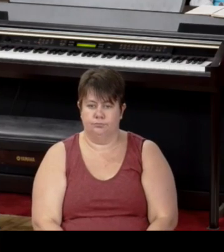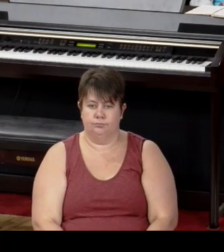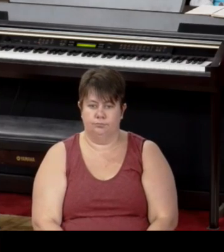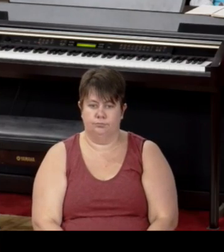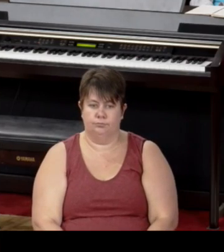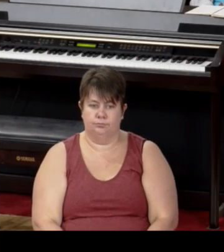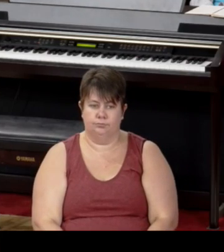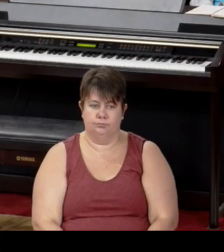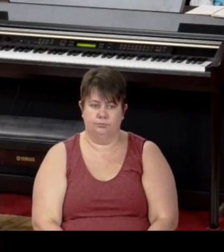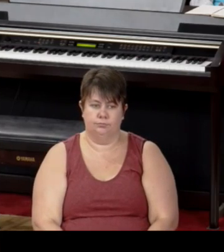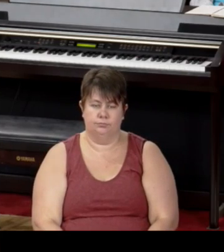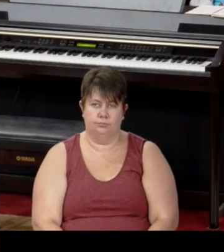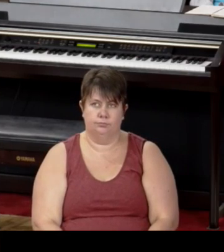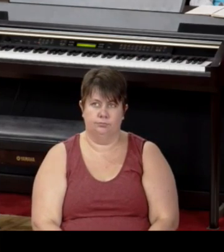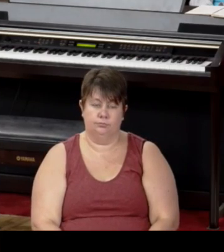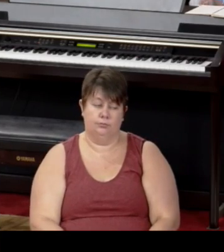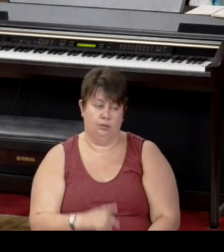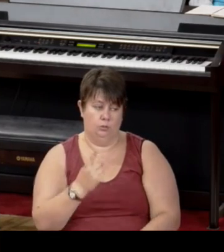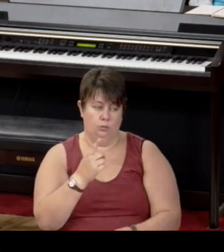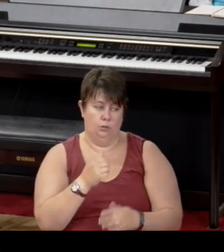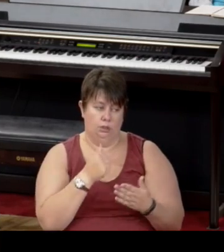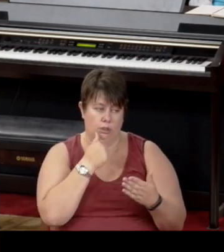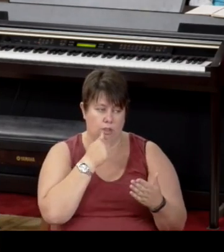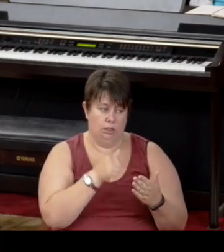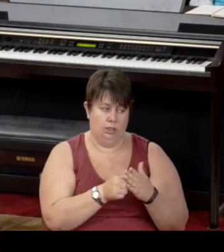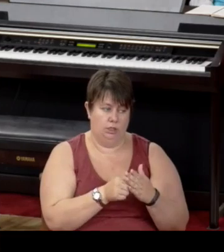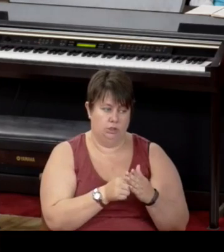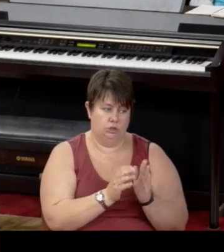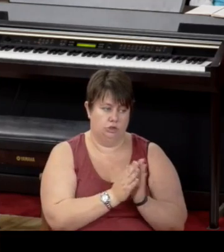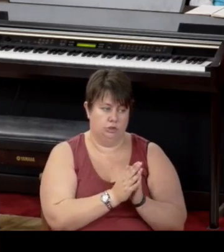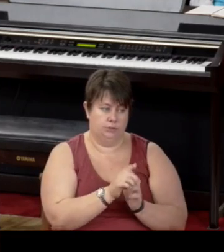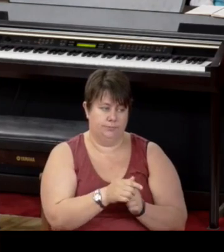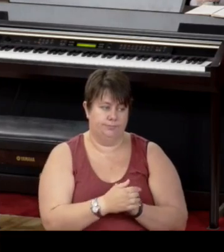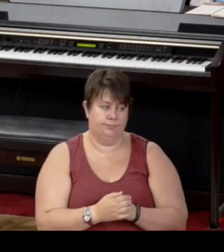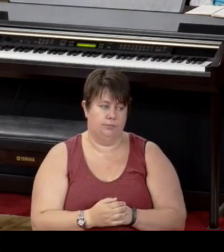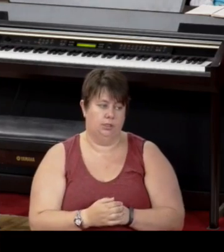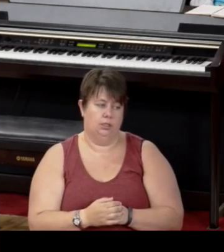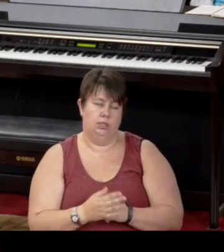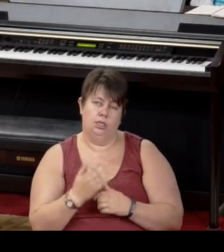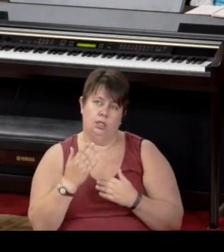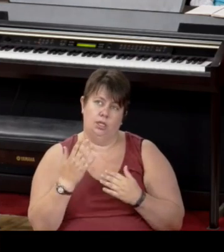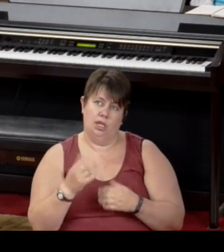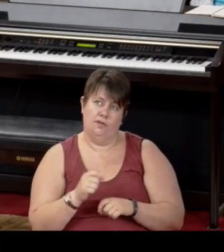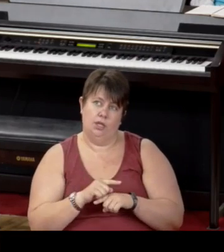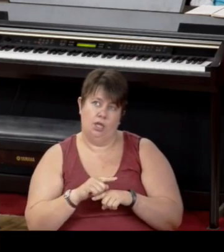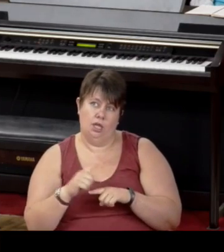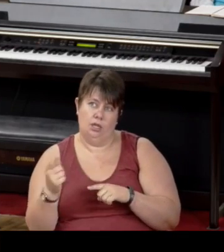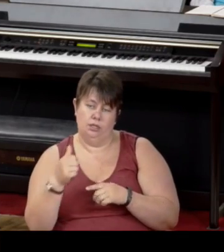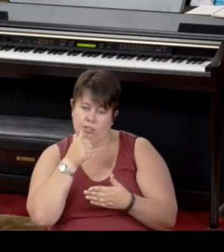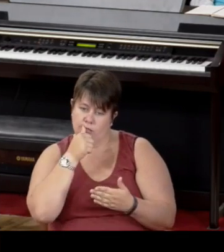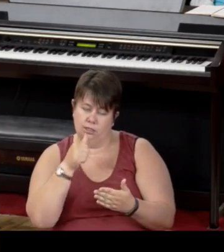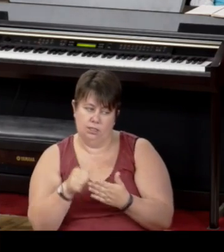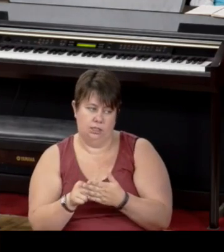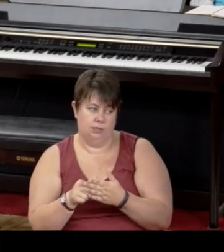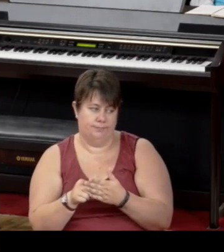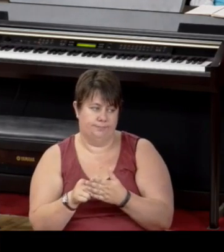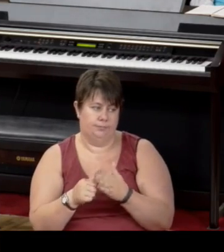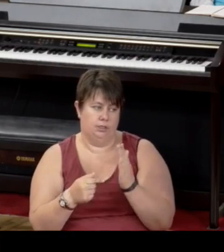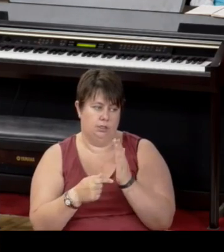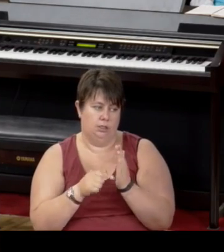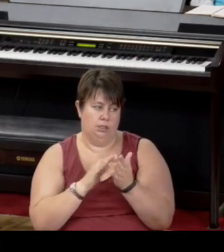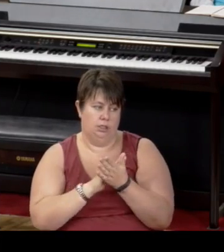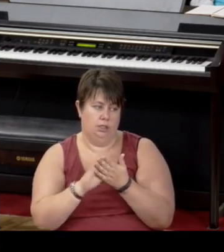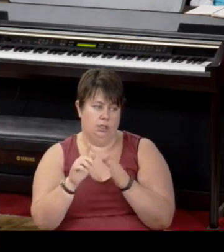That's the letter to the church at Pergamum. We then have the letter to the church at Thyatira. And